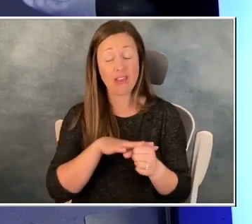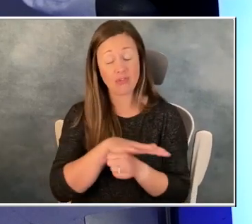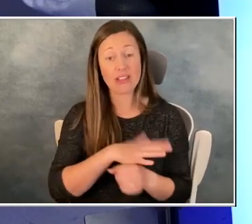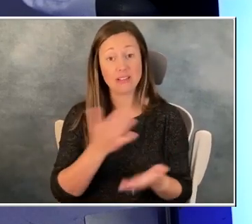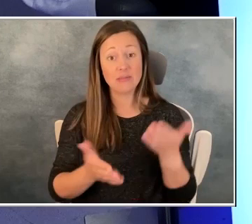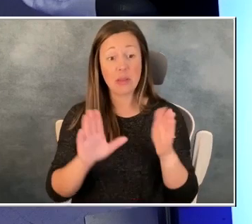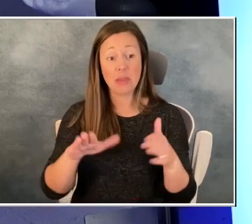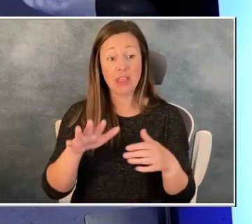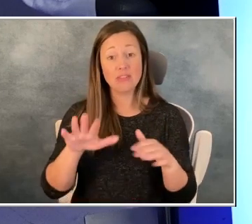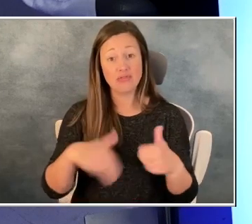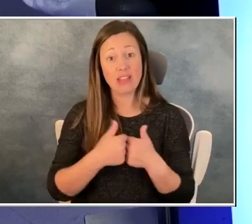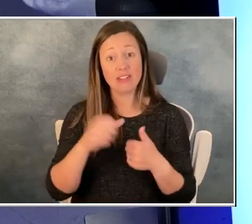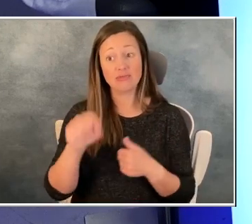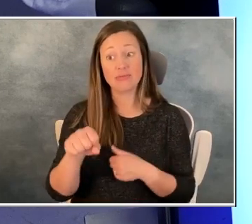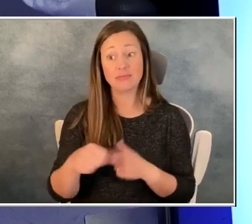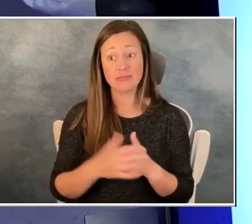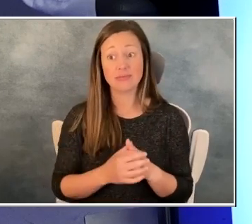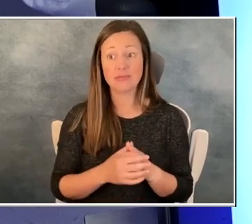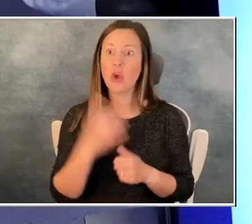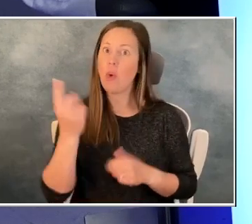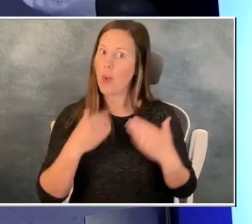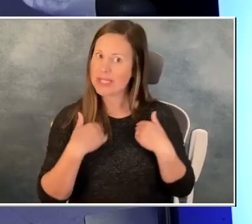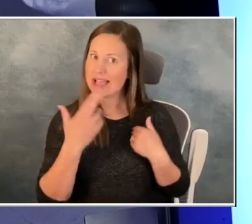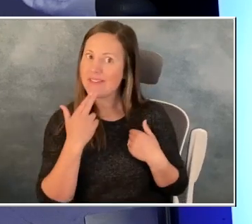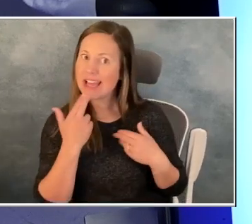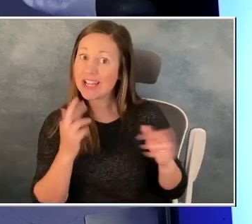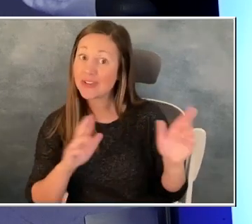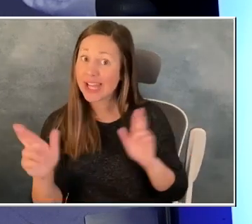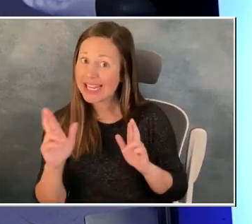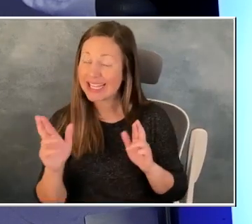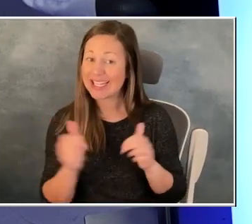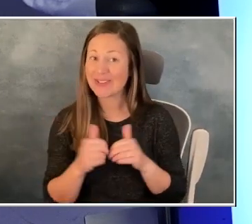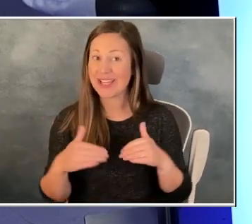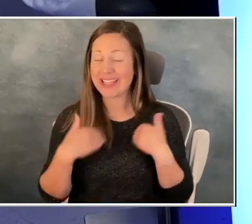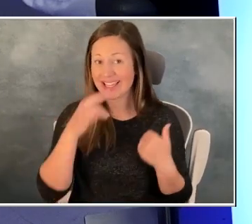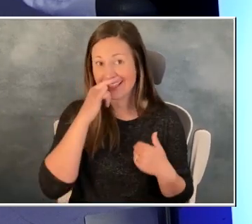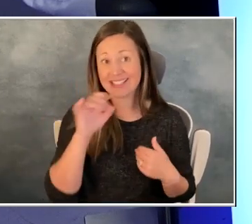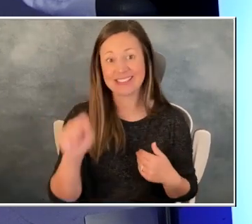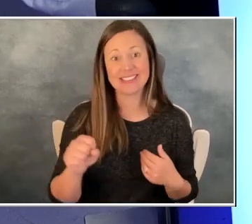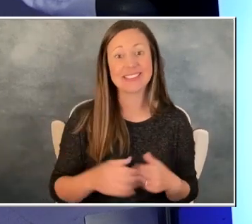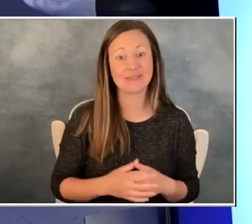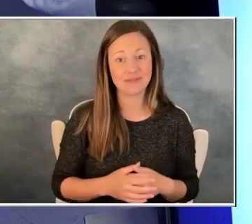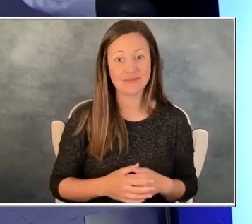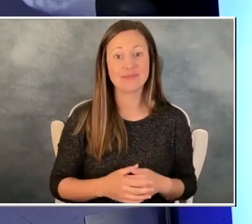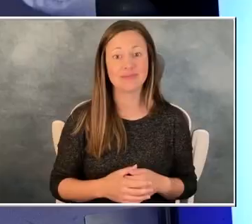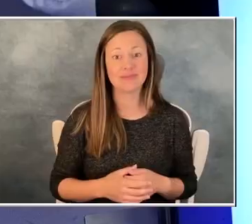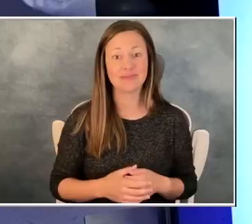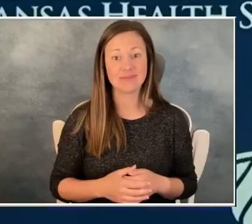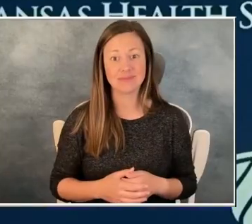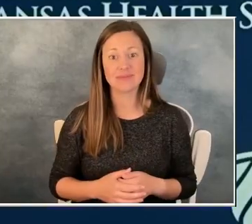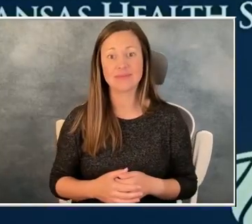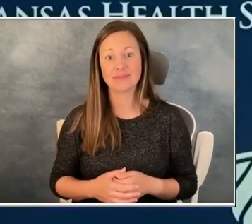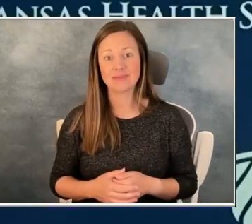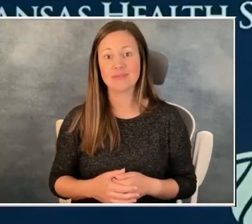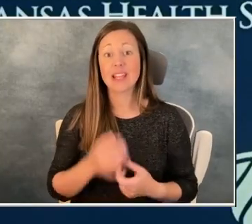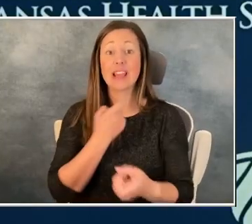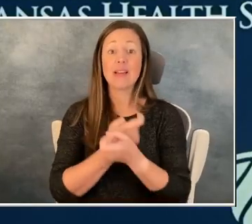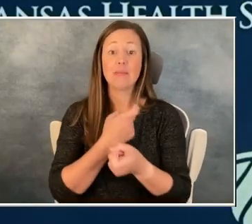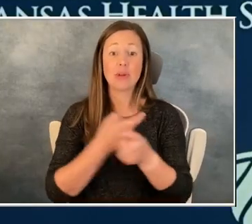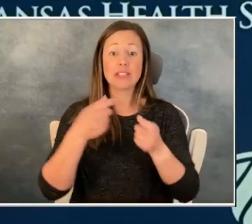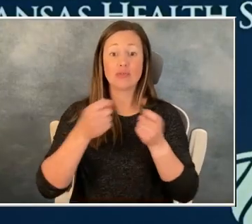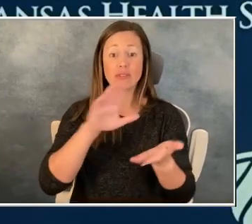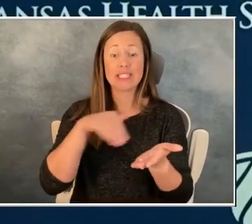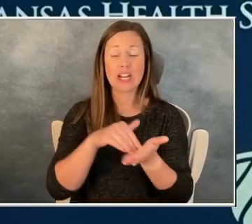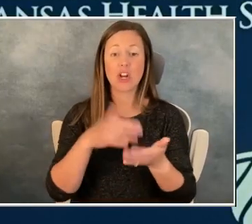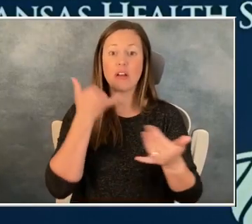So it's safe to say always have honey on hand if you have little ones? And that's another thing to emphasize. The Poison Control Center. We get calls from every